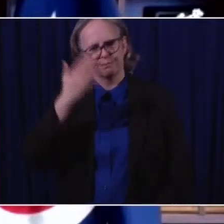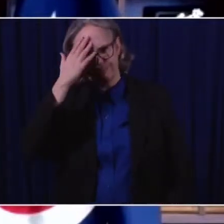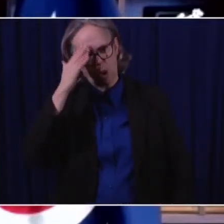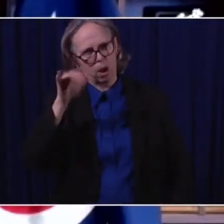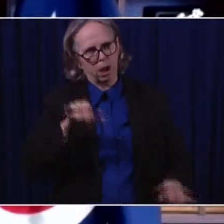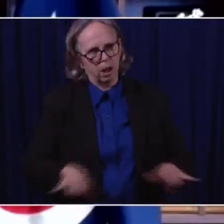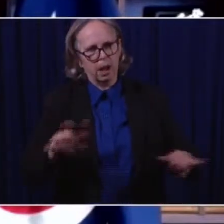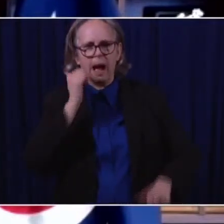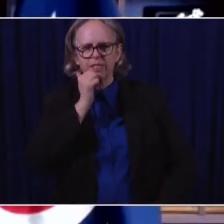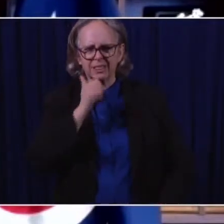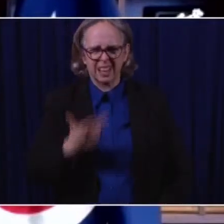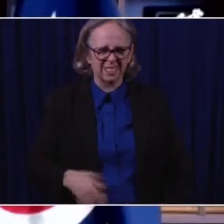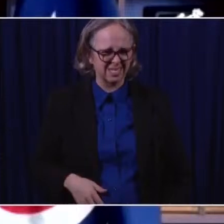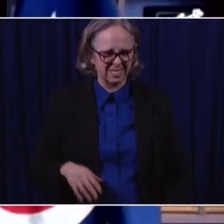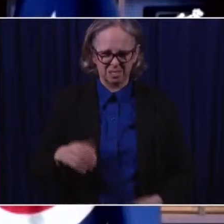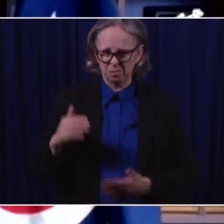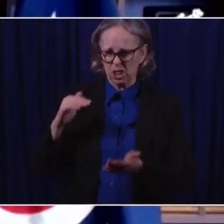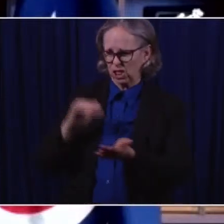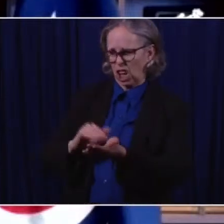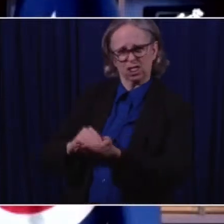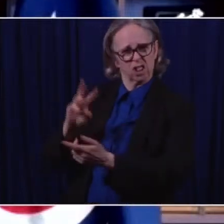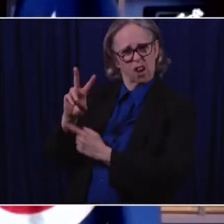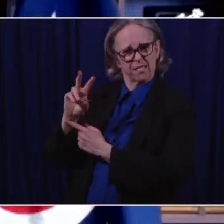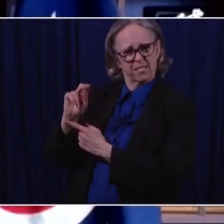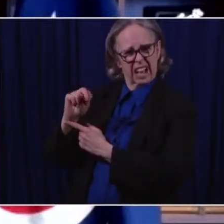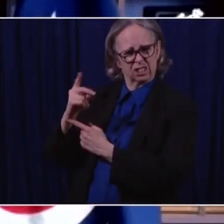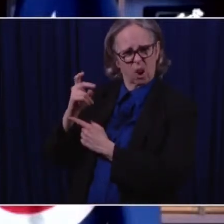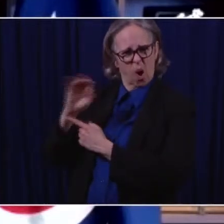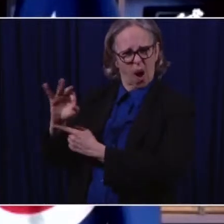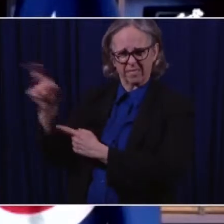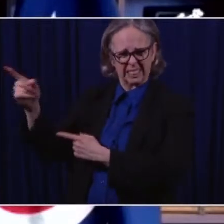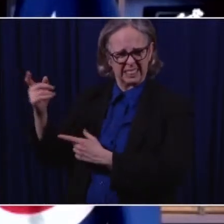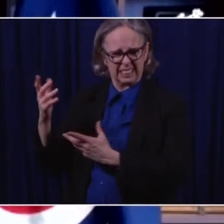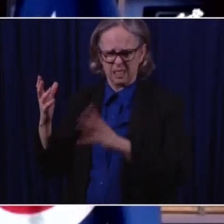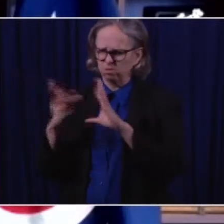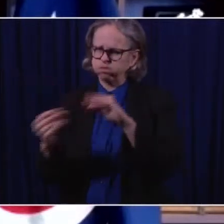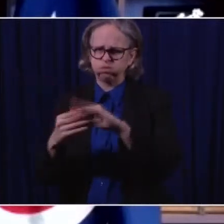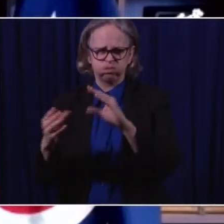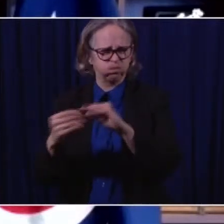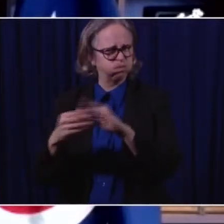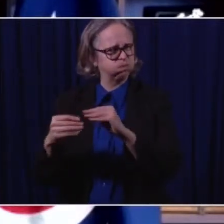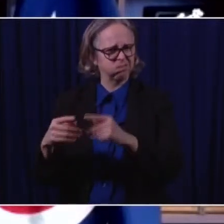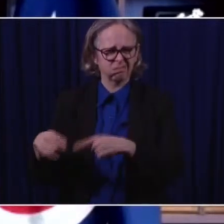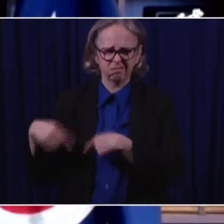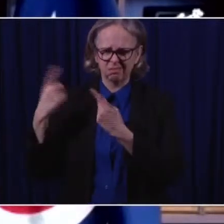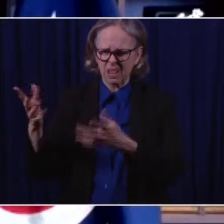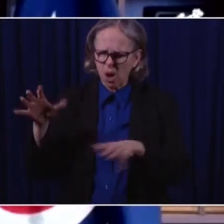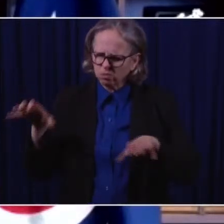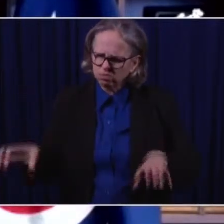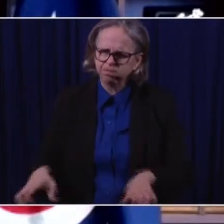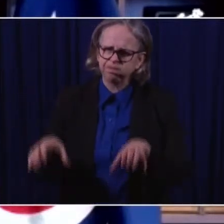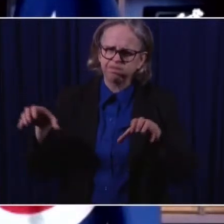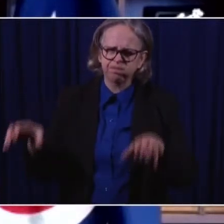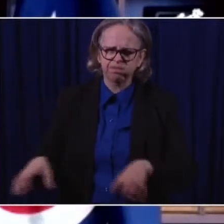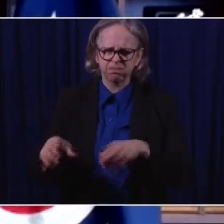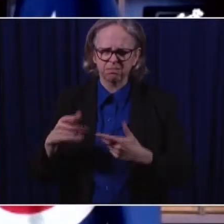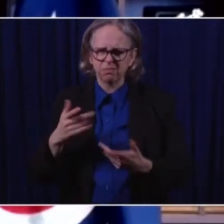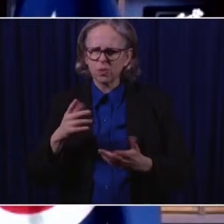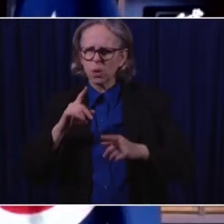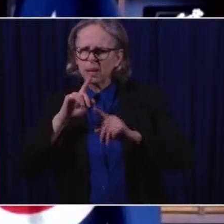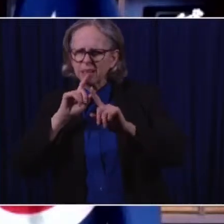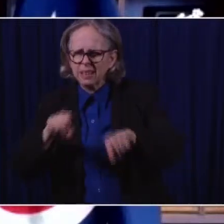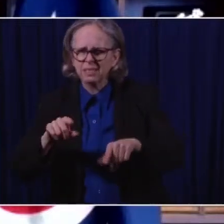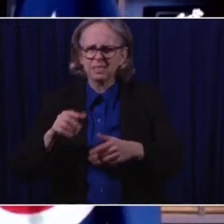calls, that he really worked at looking at CDC advice, talking with other medical